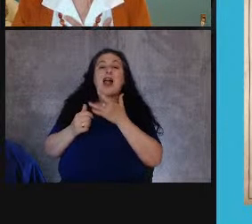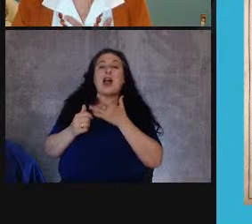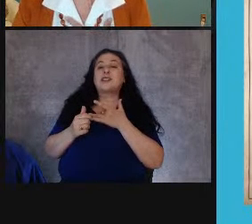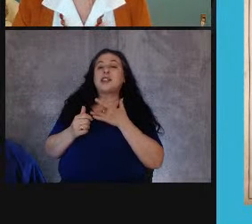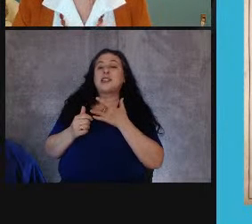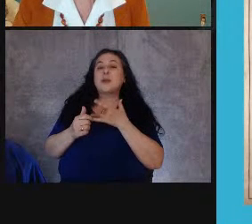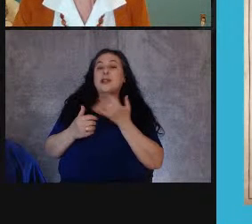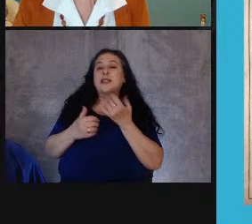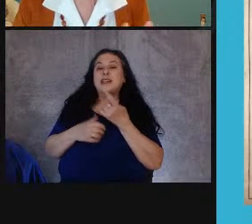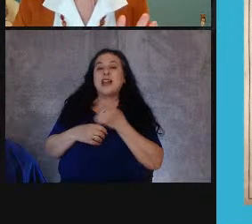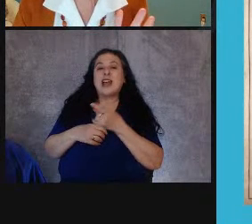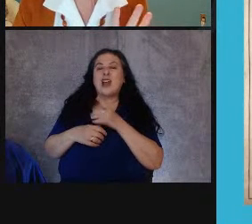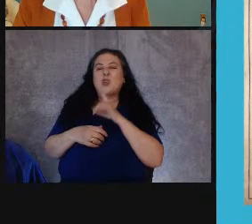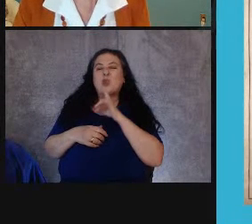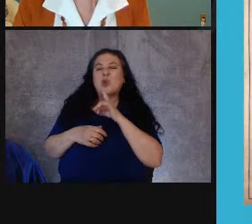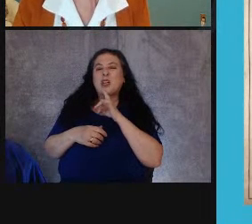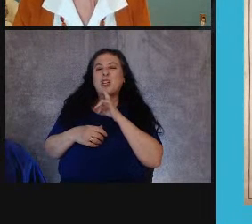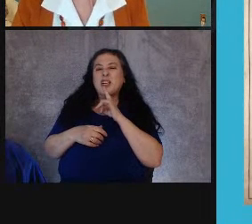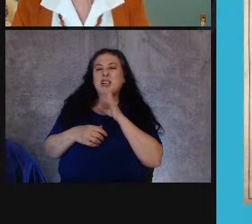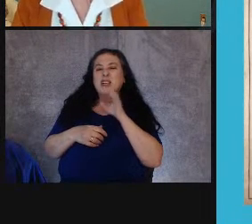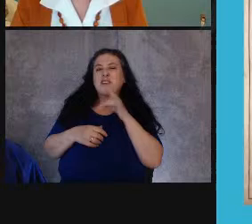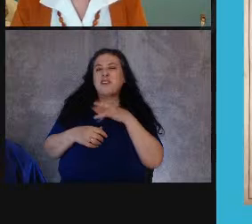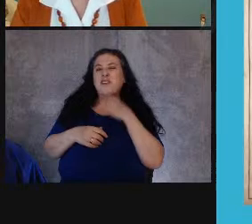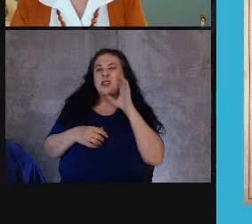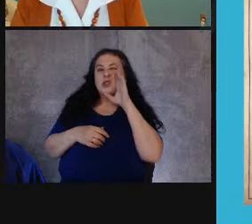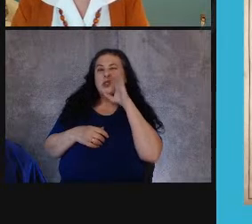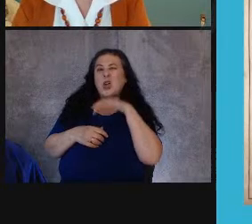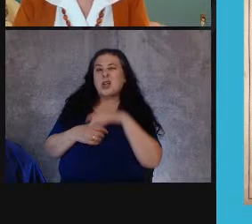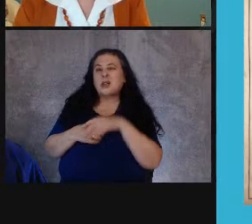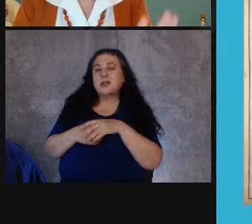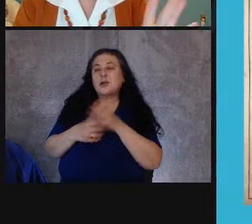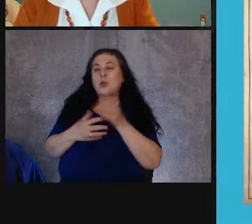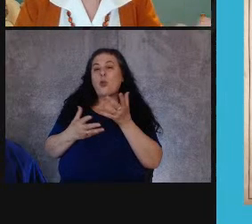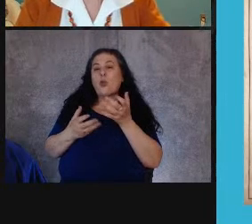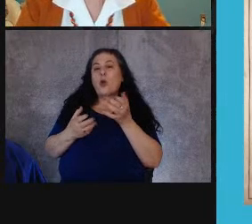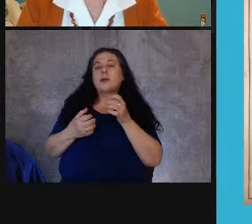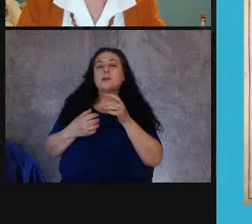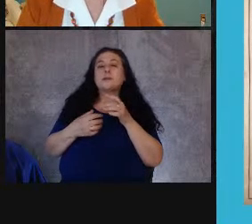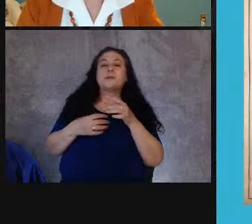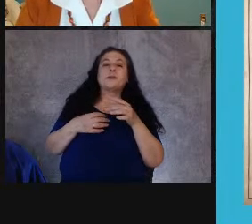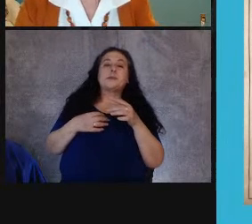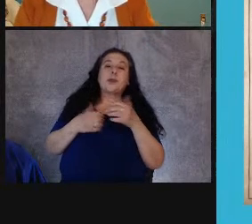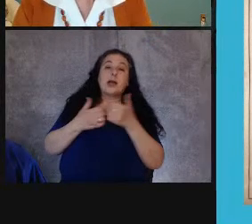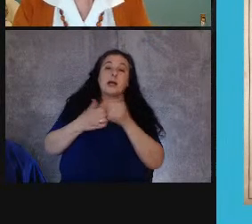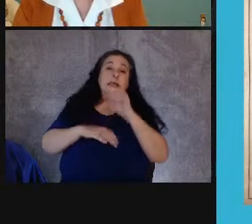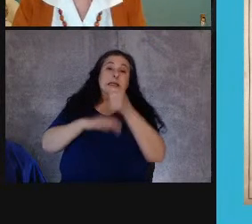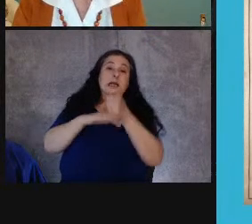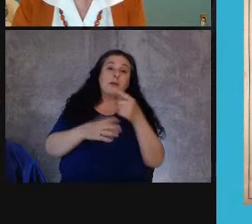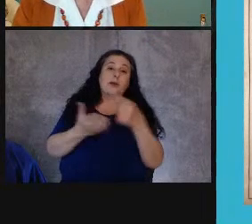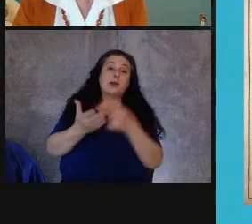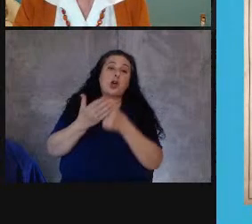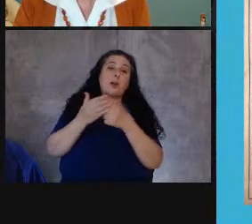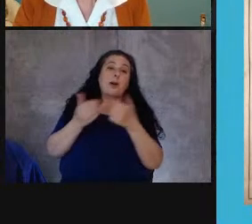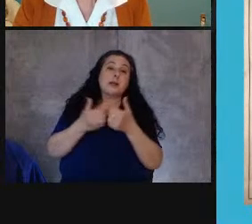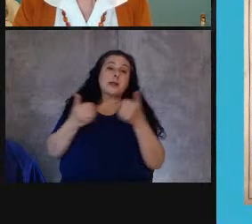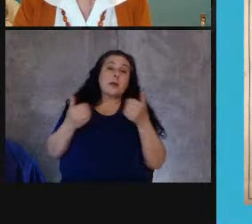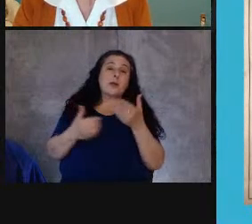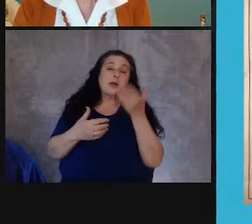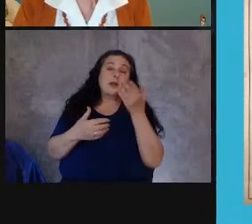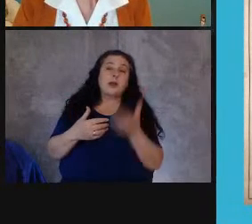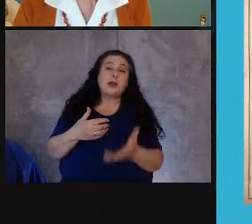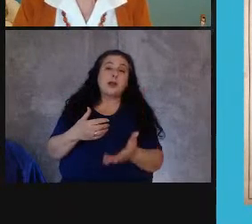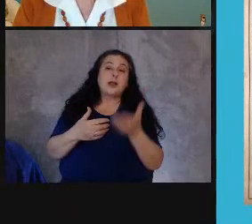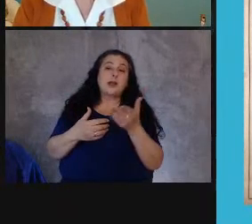sensibilities today, really, really strange. And so I wanted to kind of just set these apart and talk about them separately.